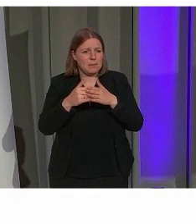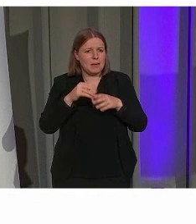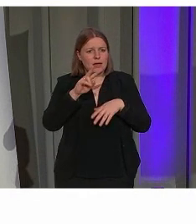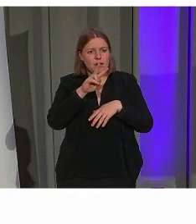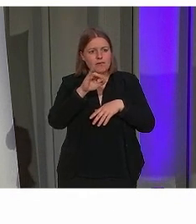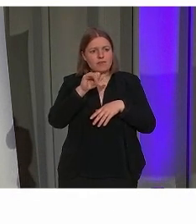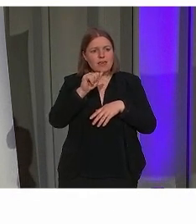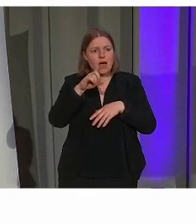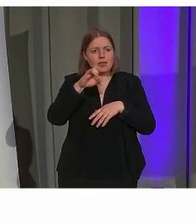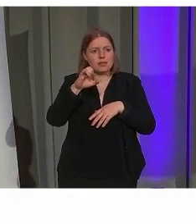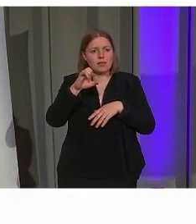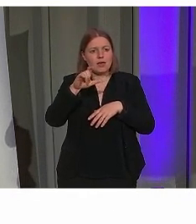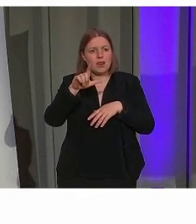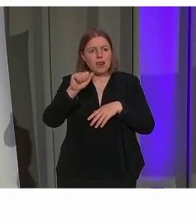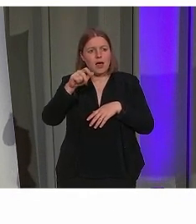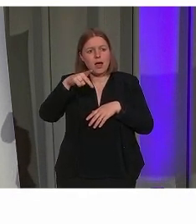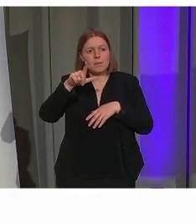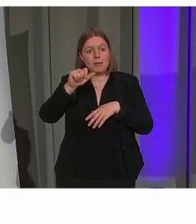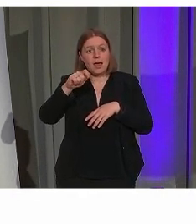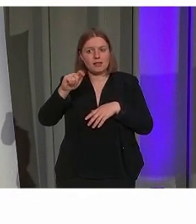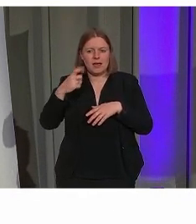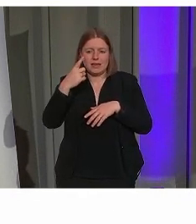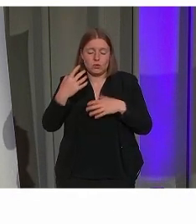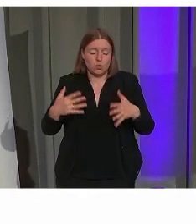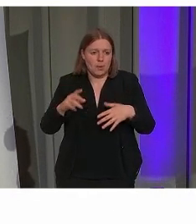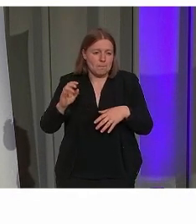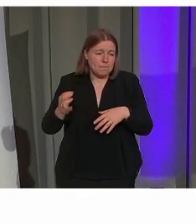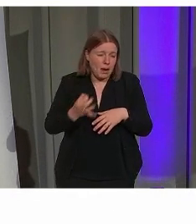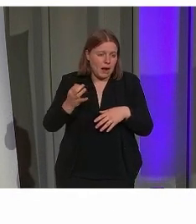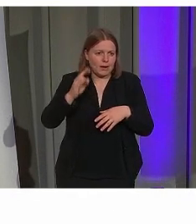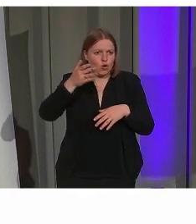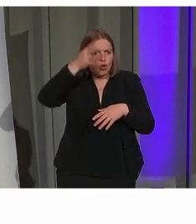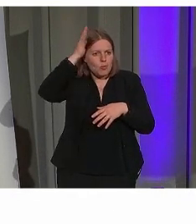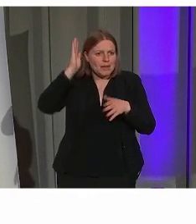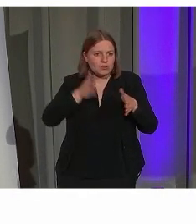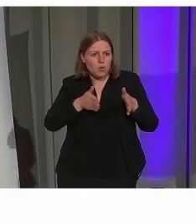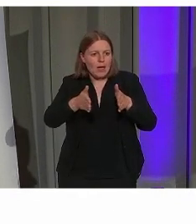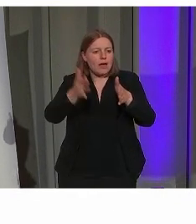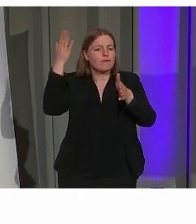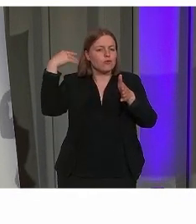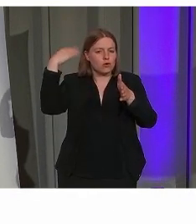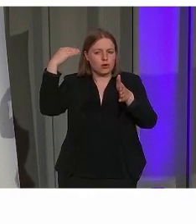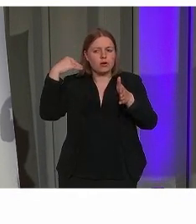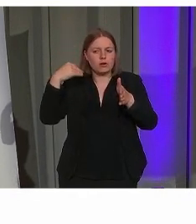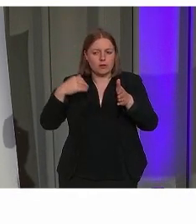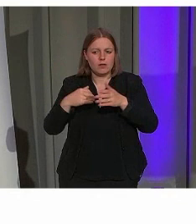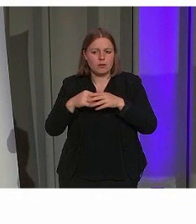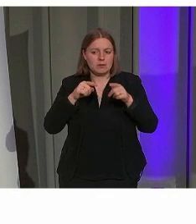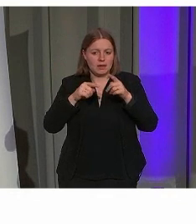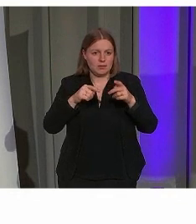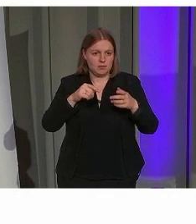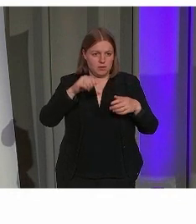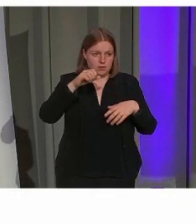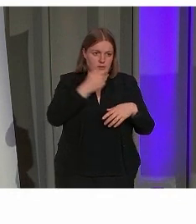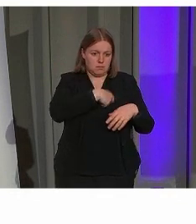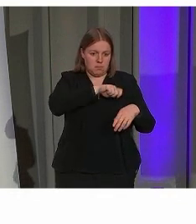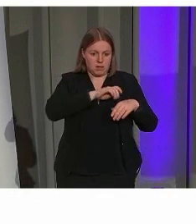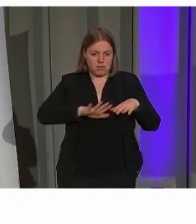de la Plata, one of the most important Roman roads that cross the peninsula from north to